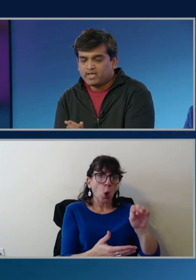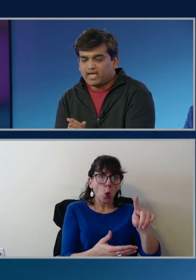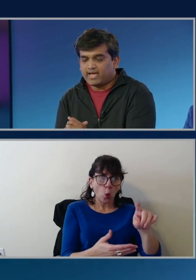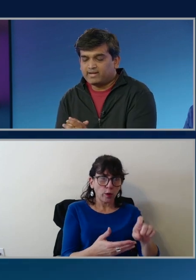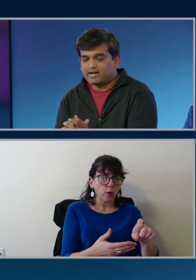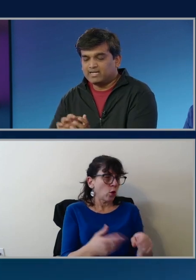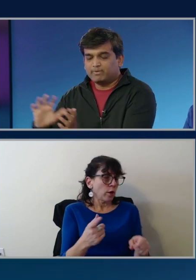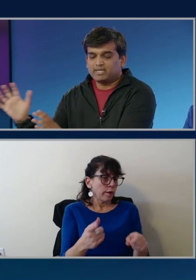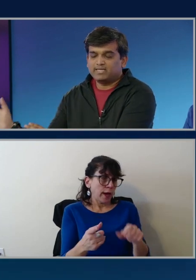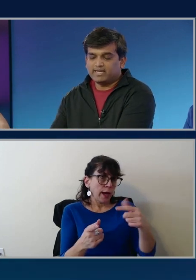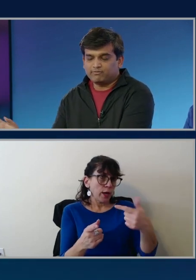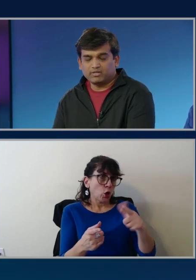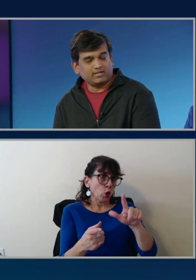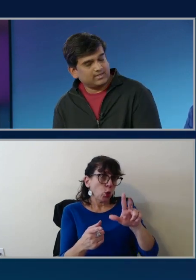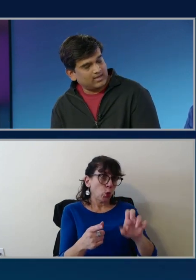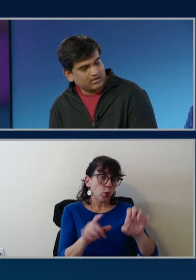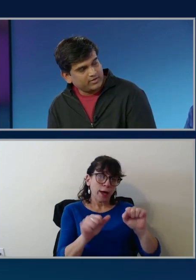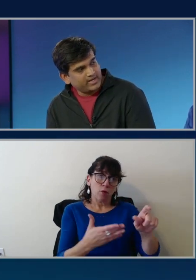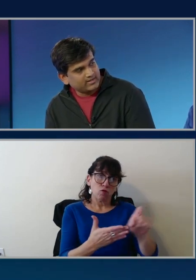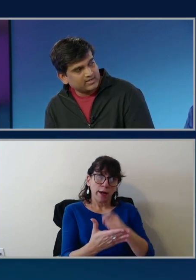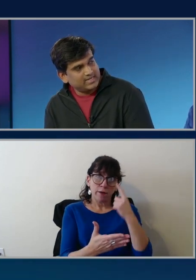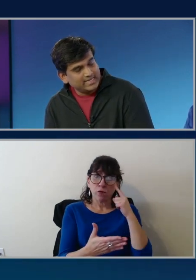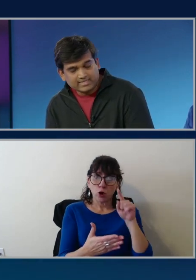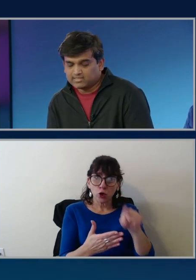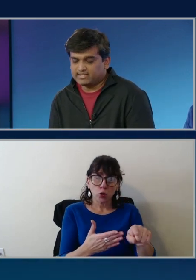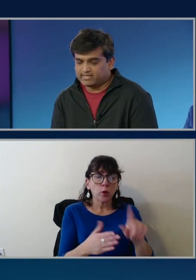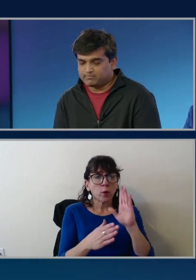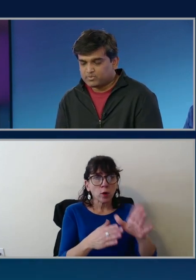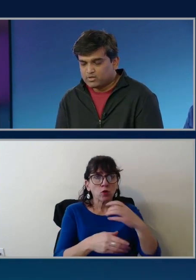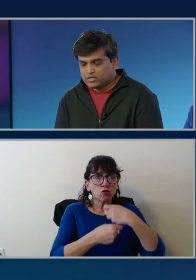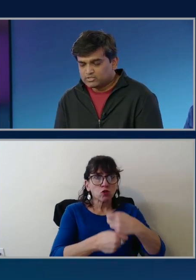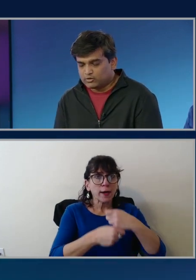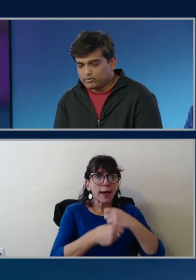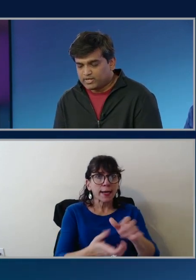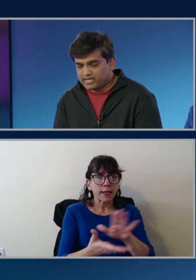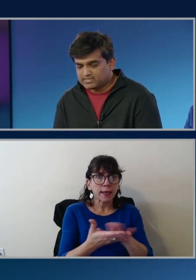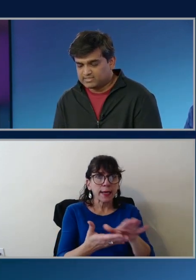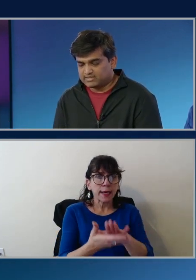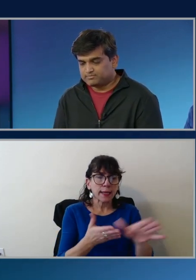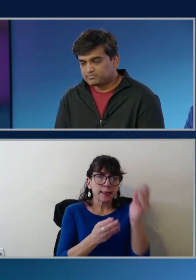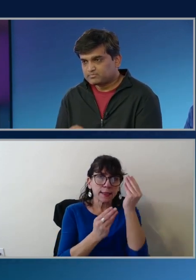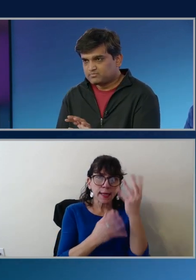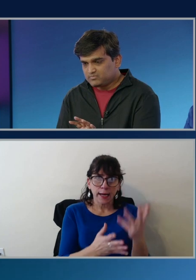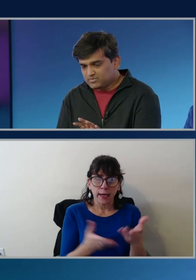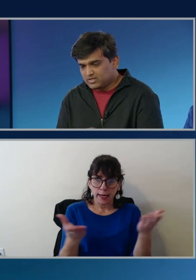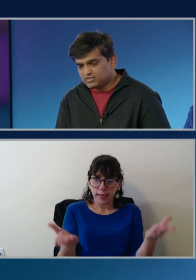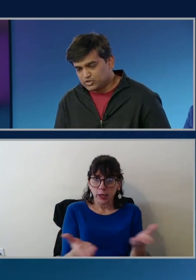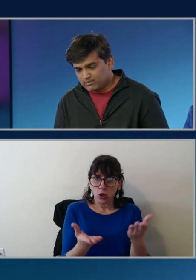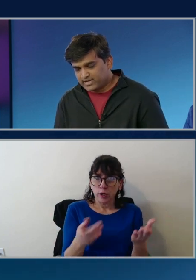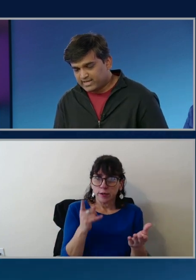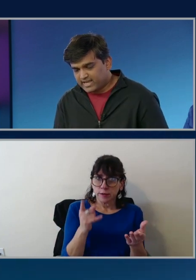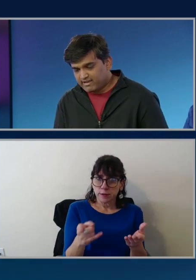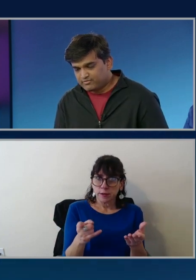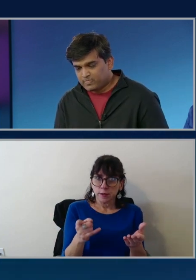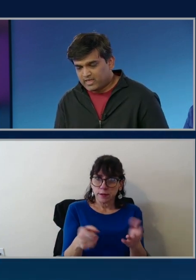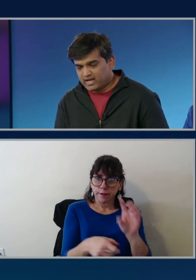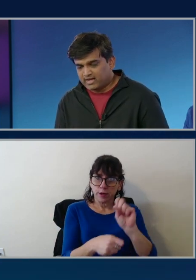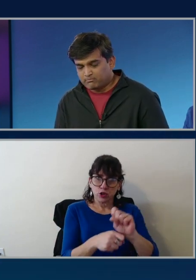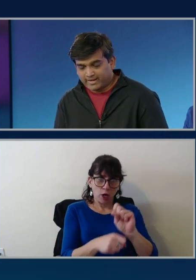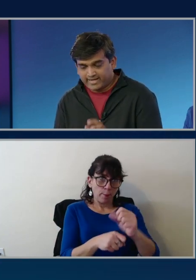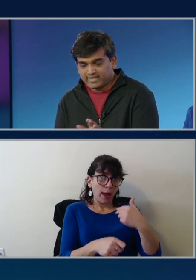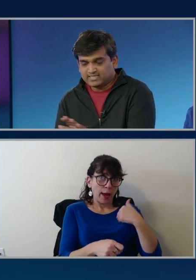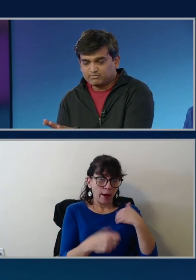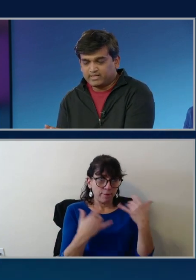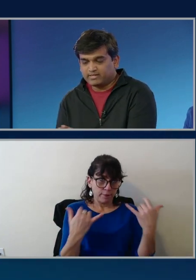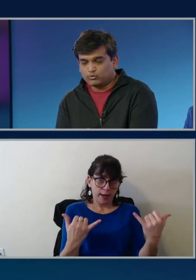you, and ultimately it will create a clean data. So here is the job that I have.